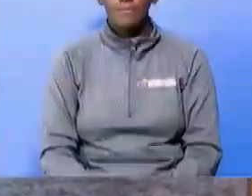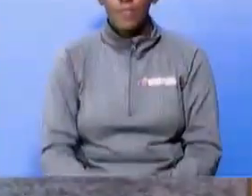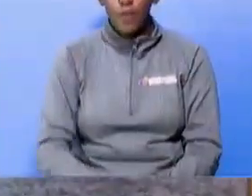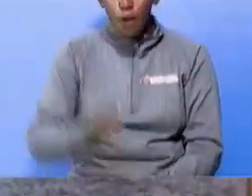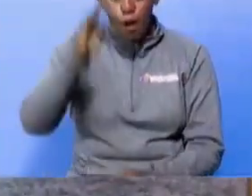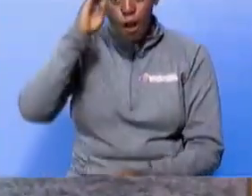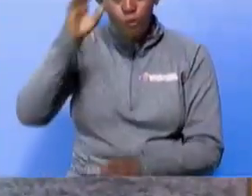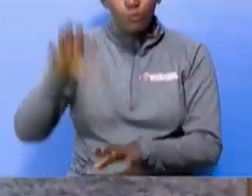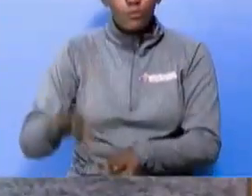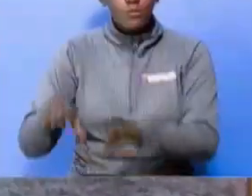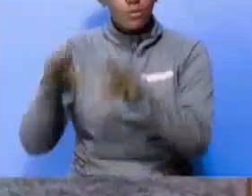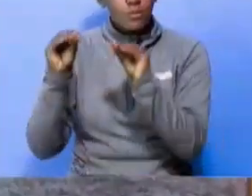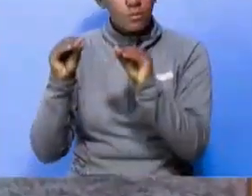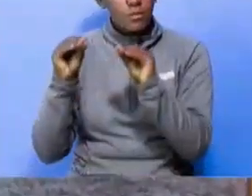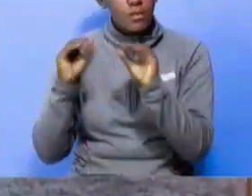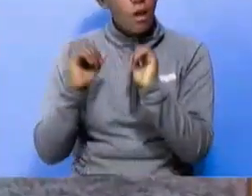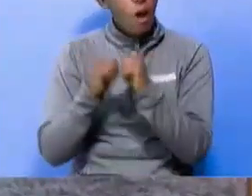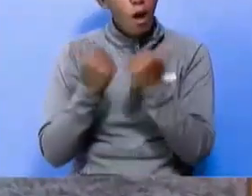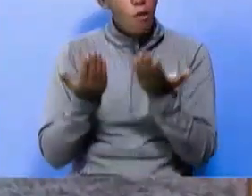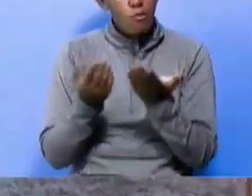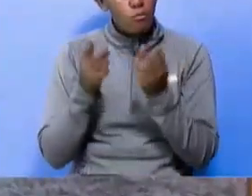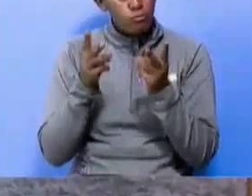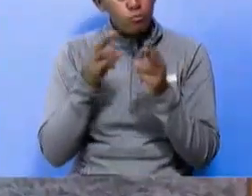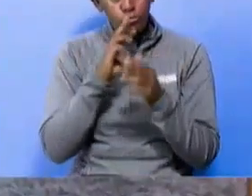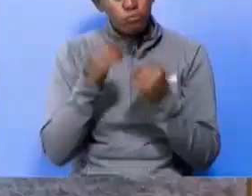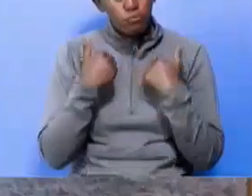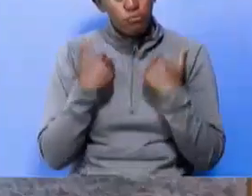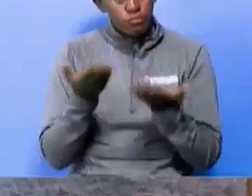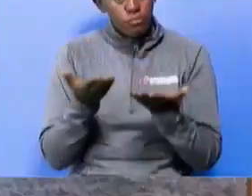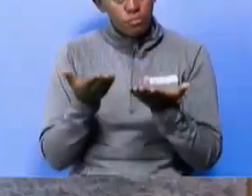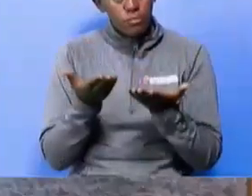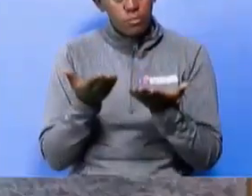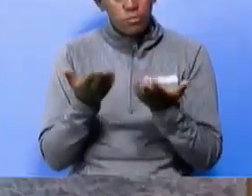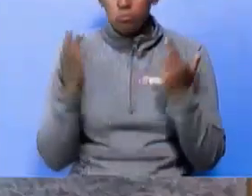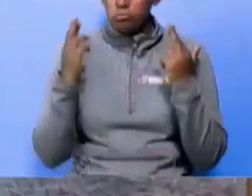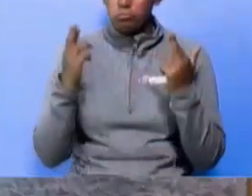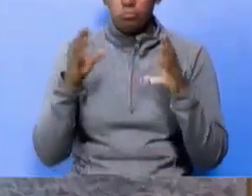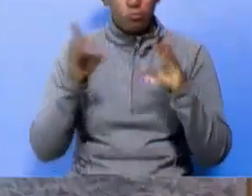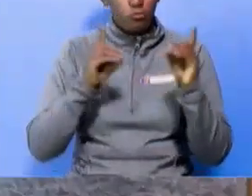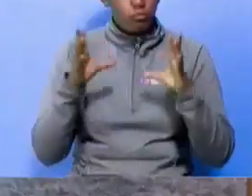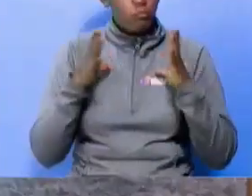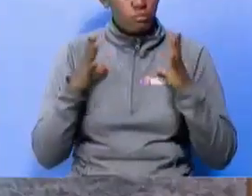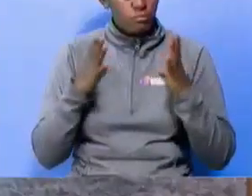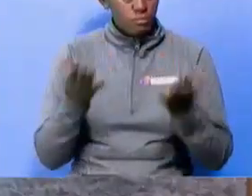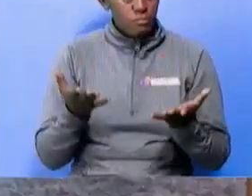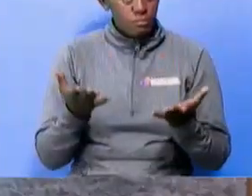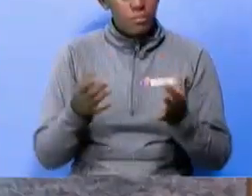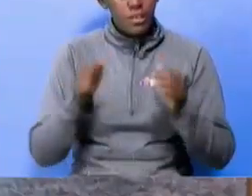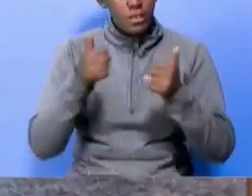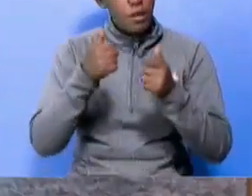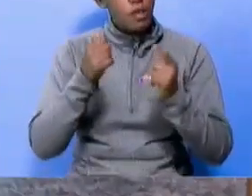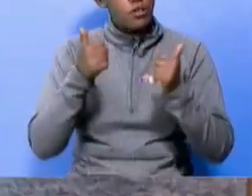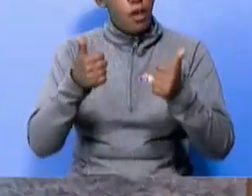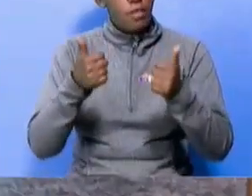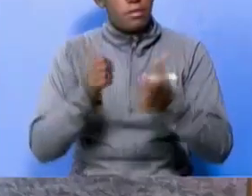Hello students, how have you been? I hope you are doing well. That's great.